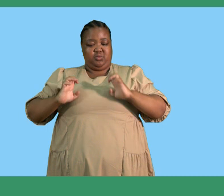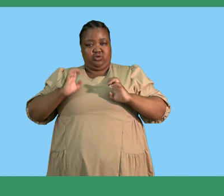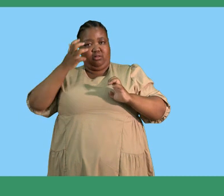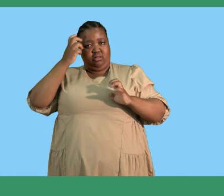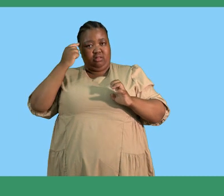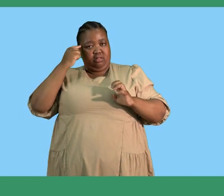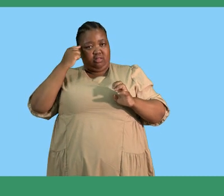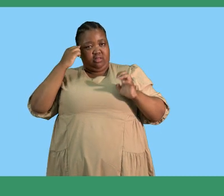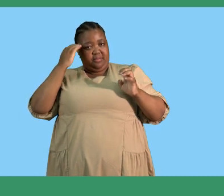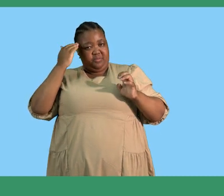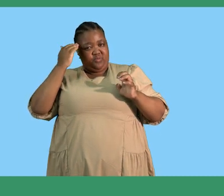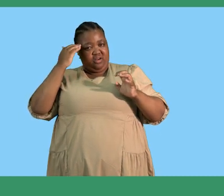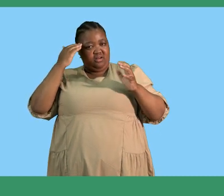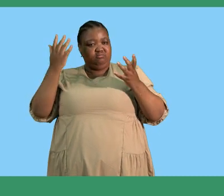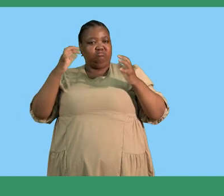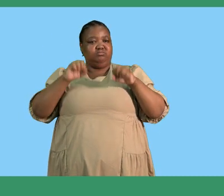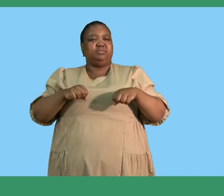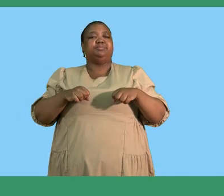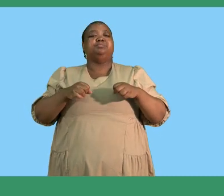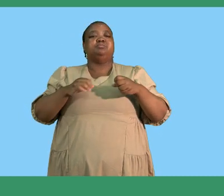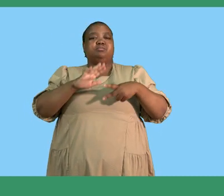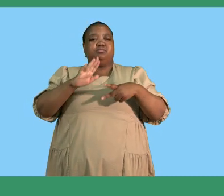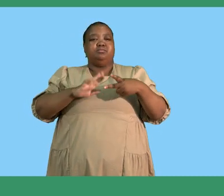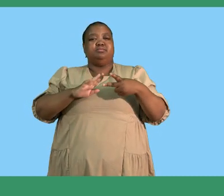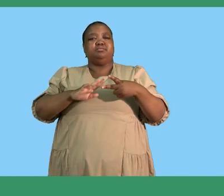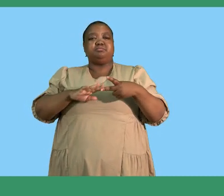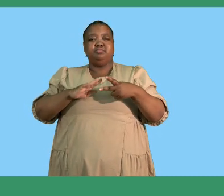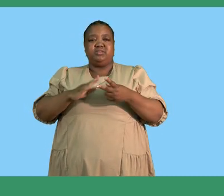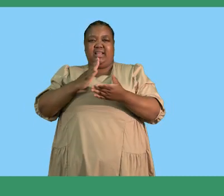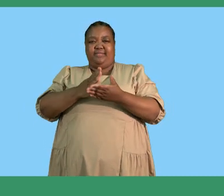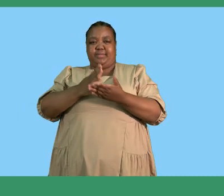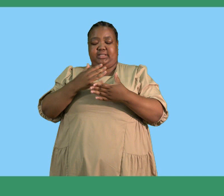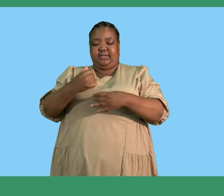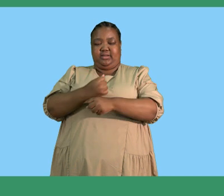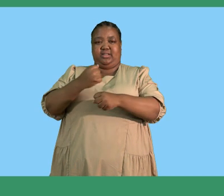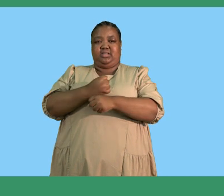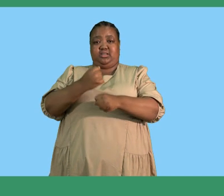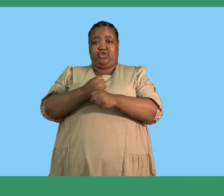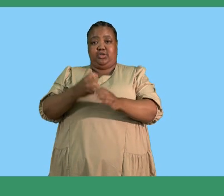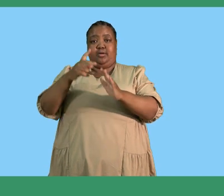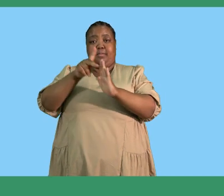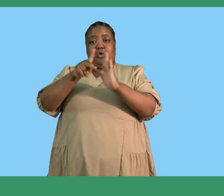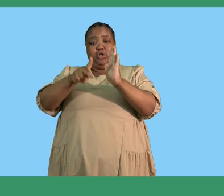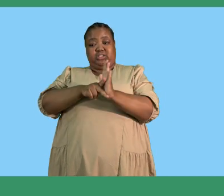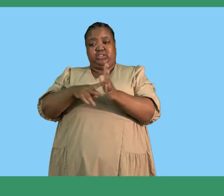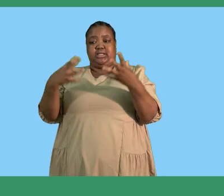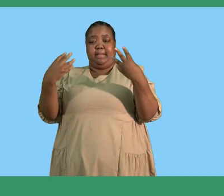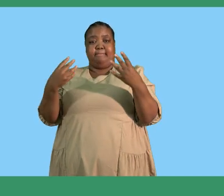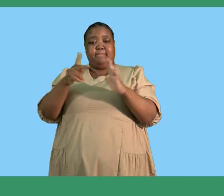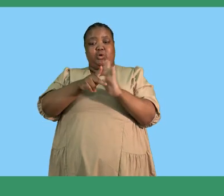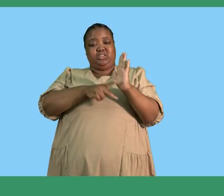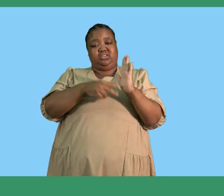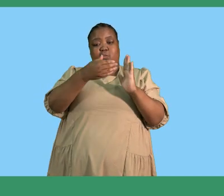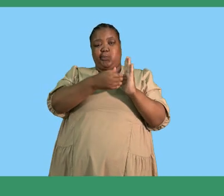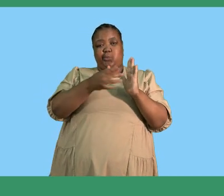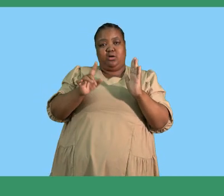action, which is a policy that requires businesses to offer equal opportunities. Now,